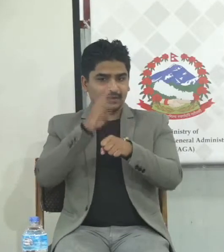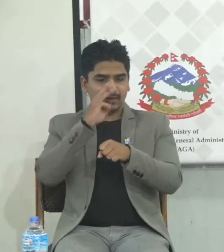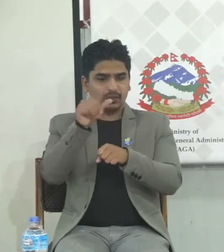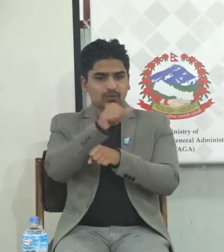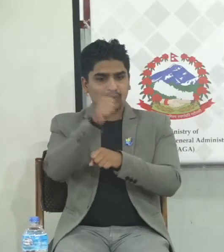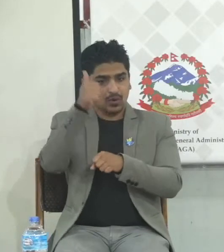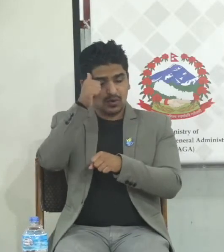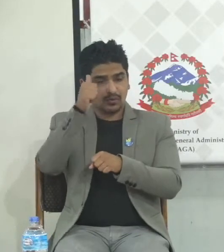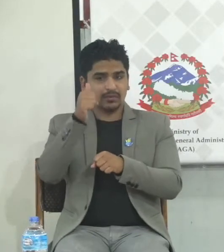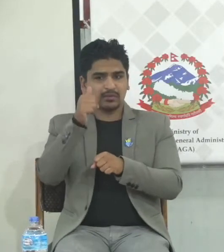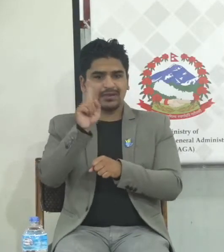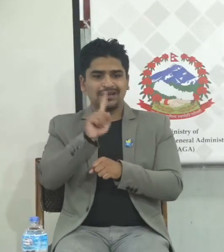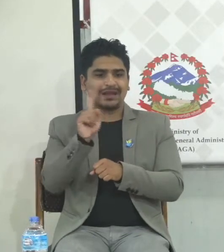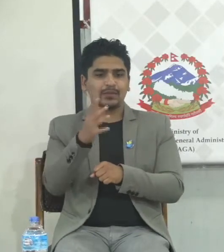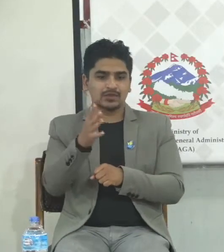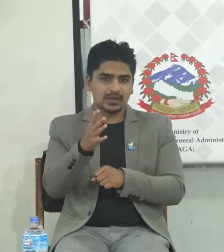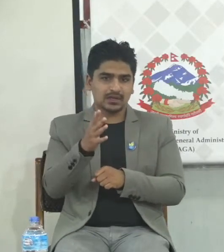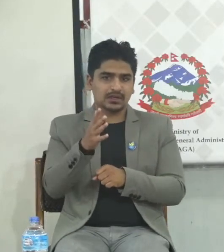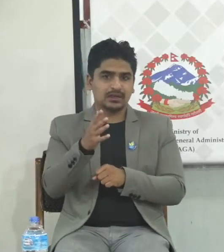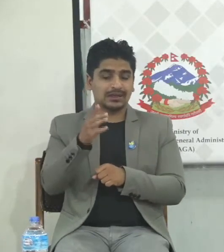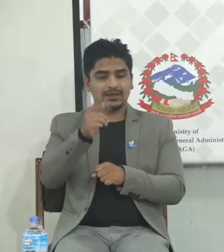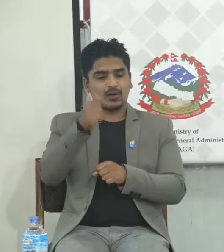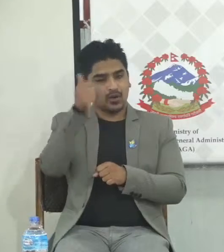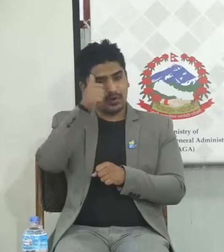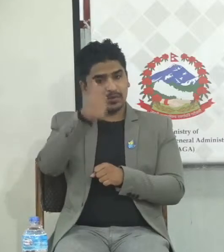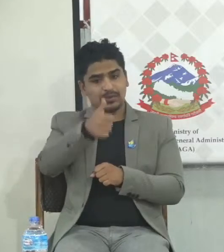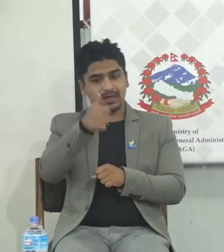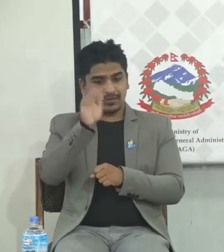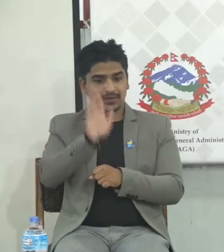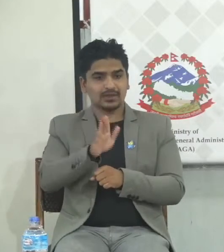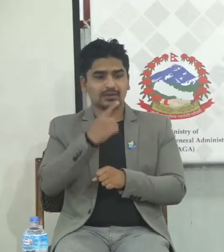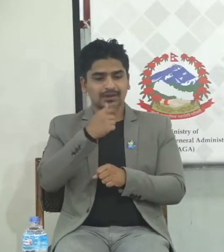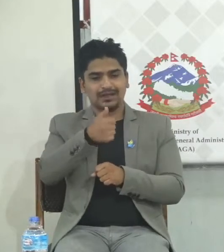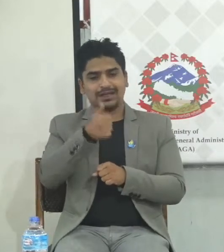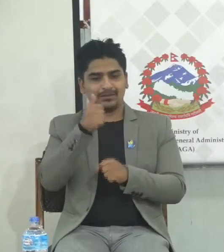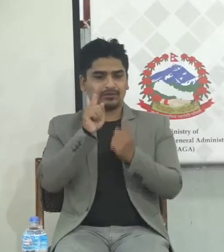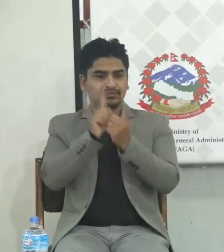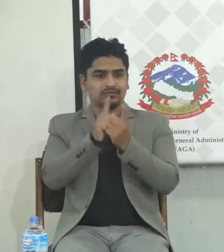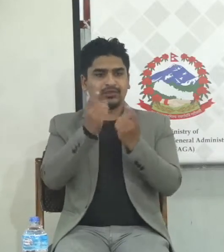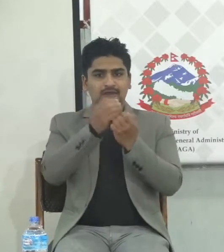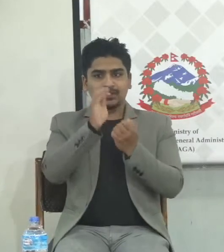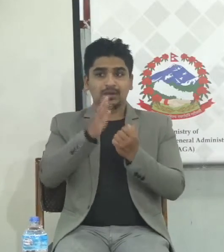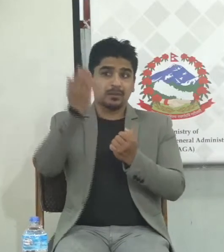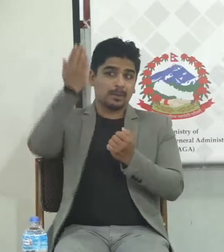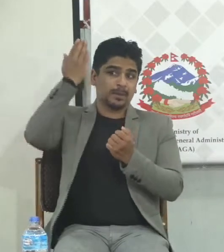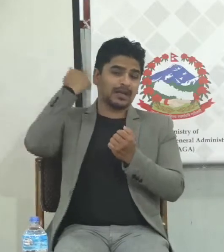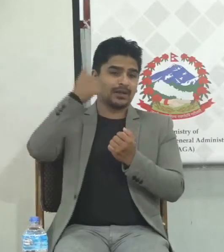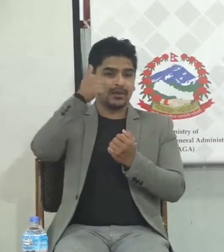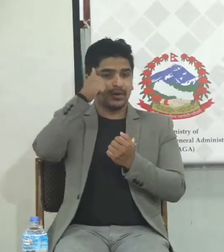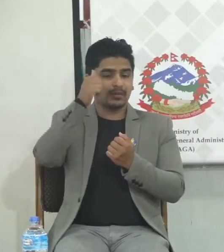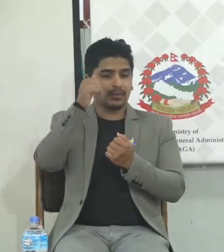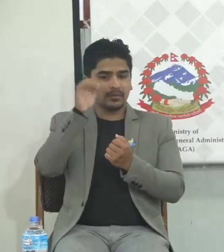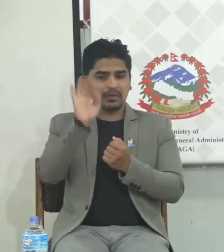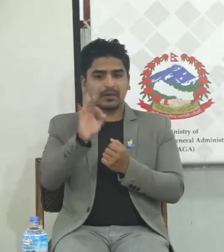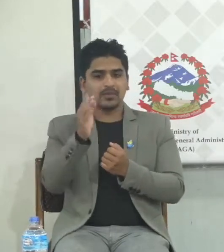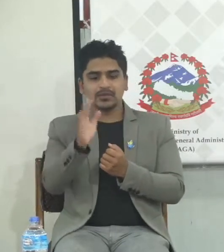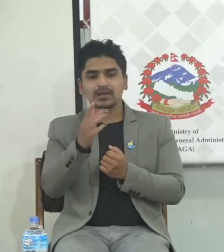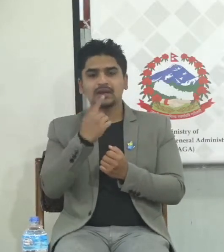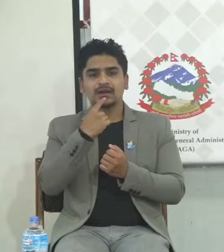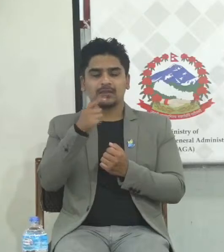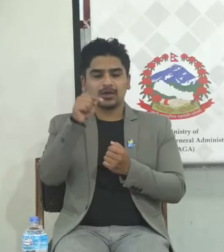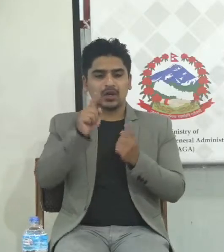able to face or heal. But if they have a negative experience in the past, then those people might be hardly hit from this, hardly